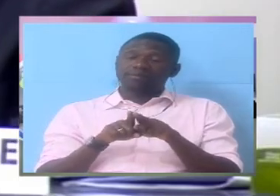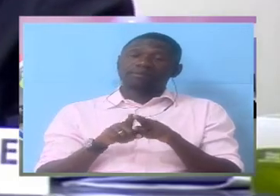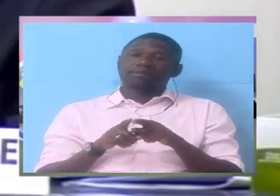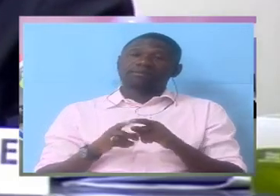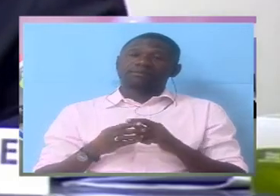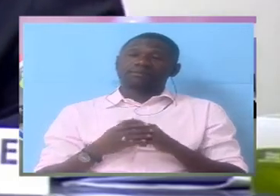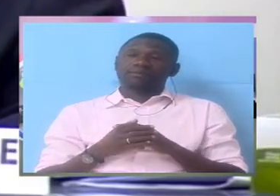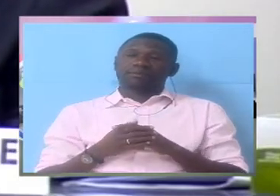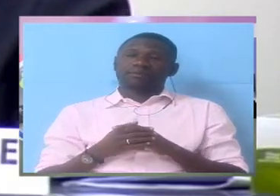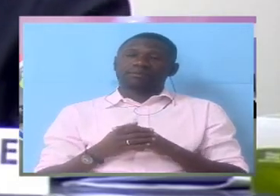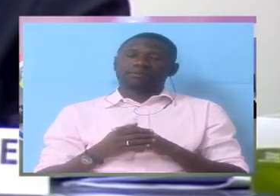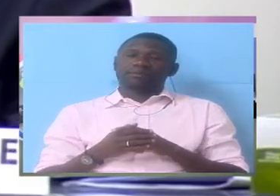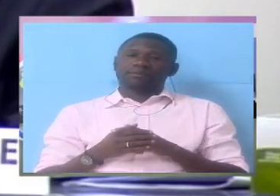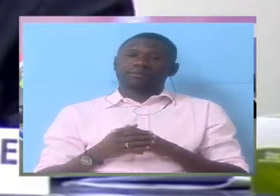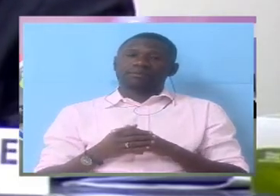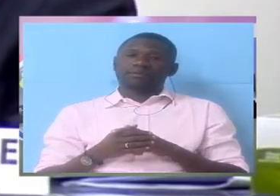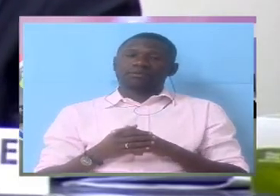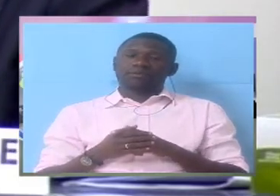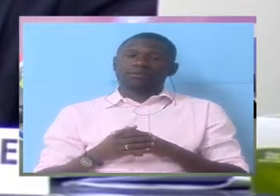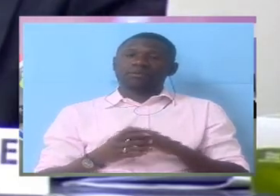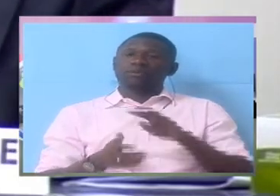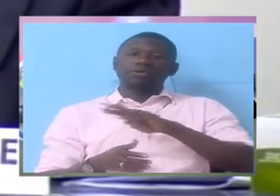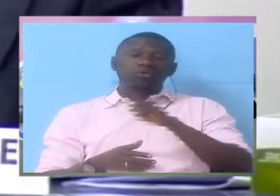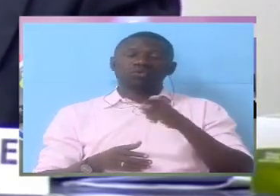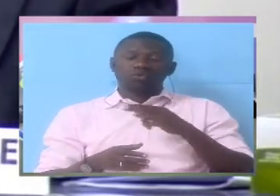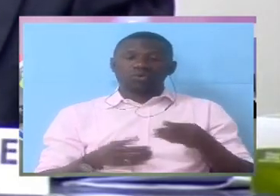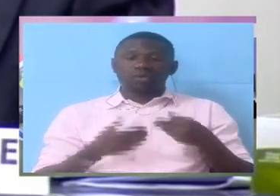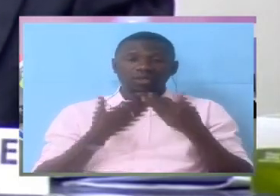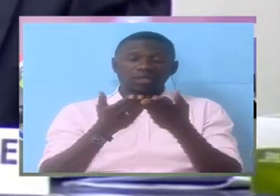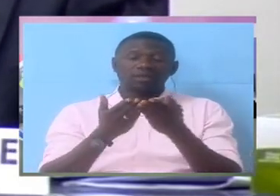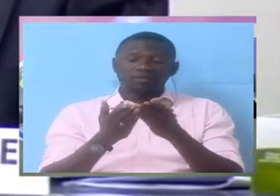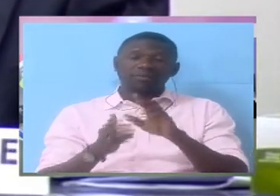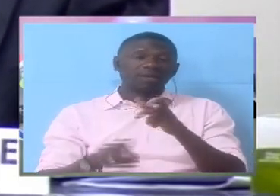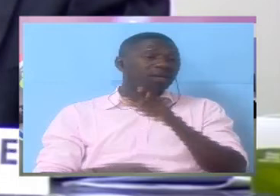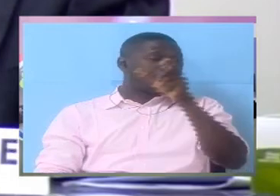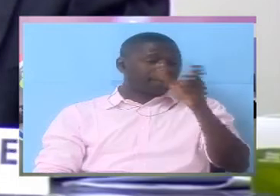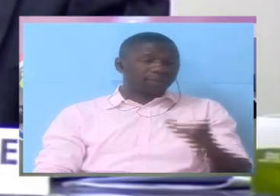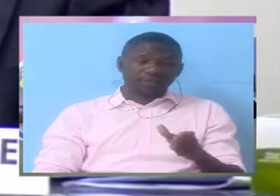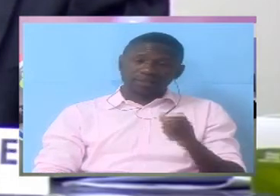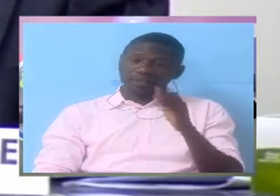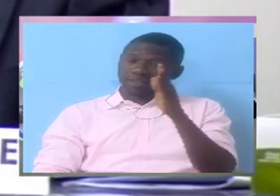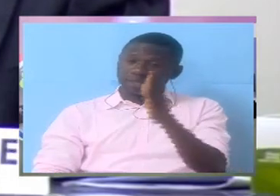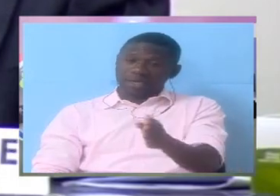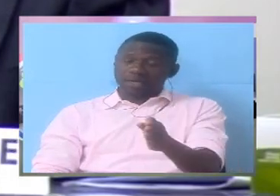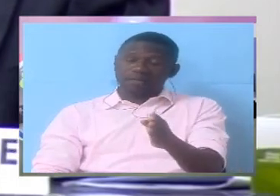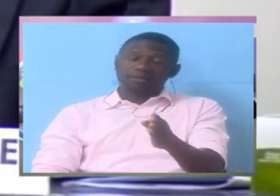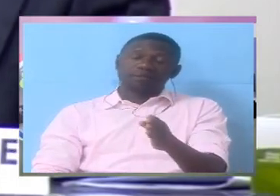the same does not give anybody the right to